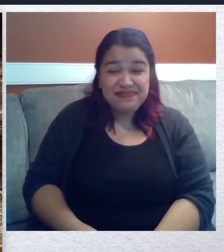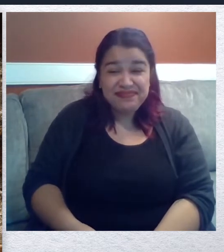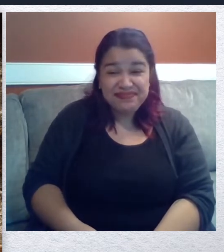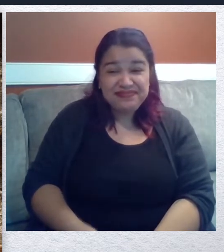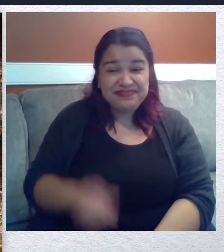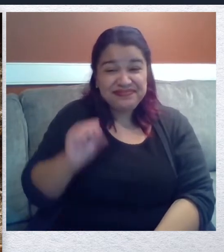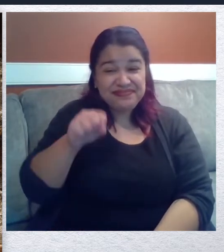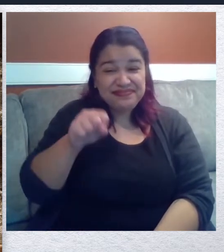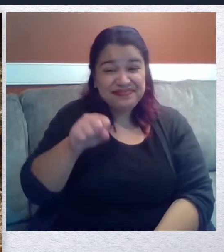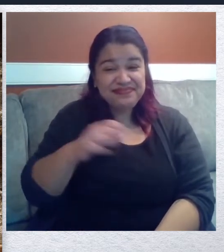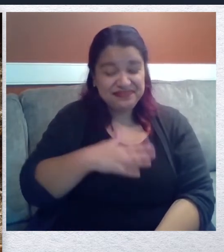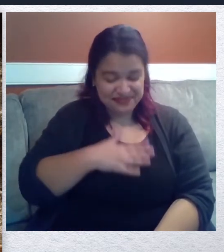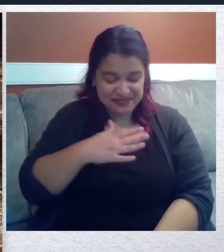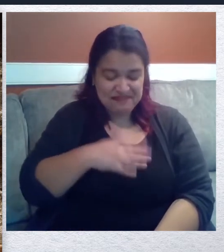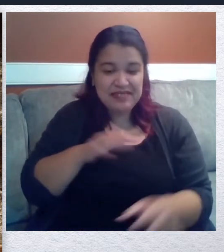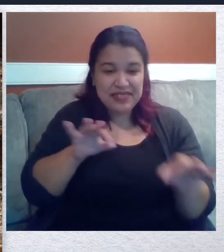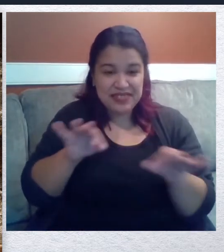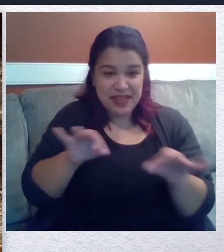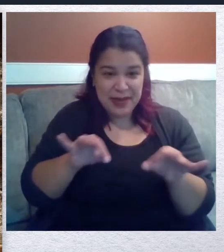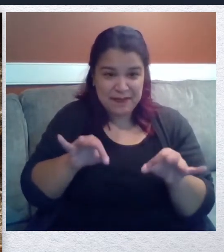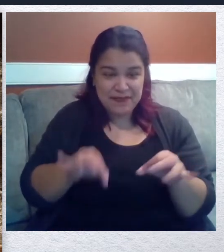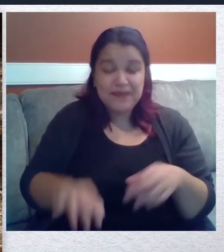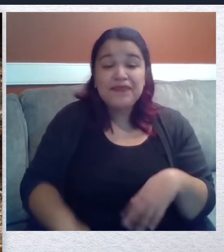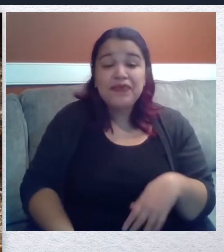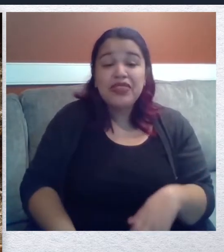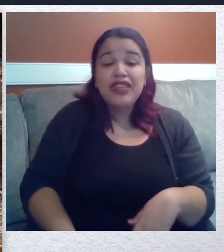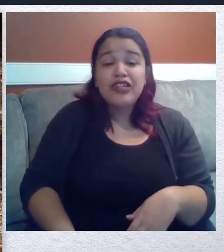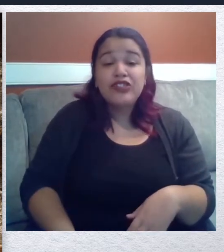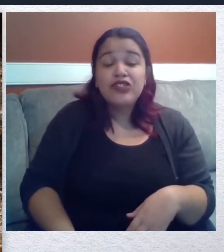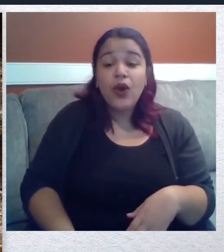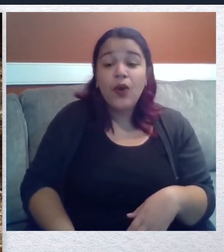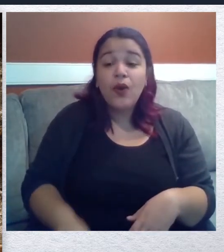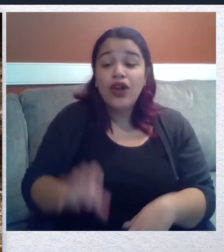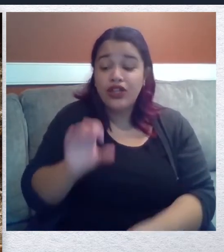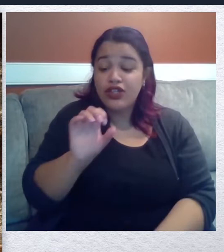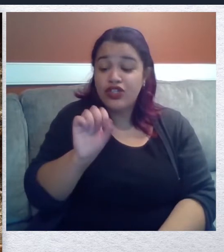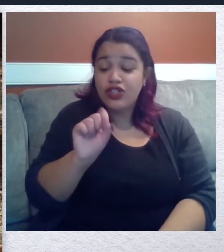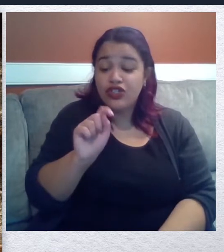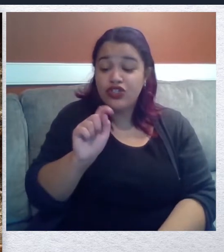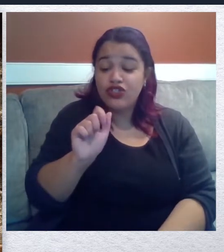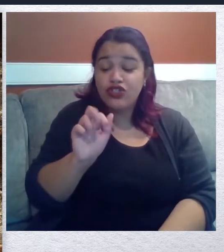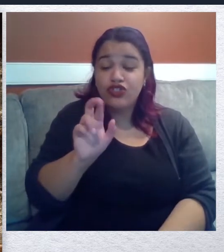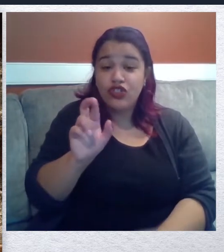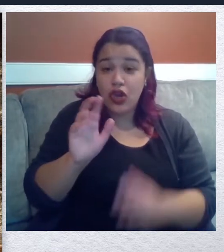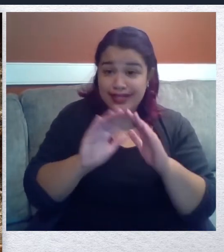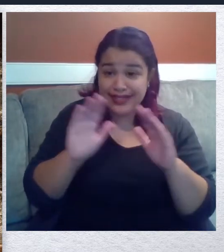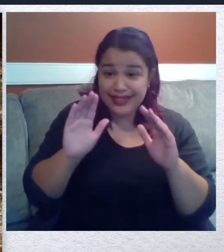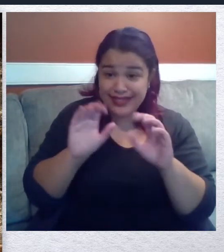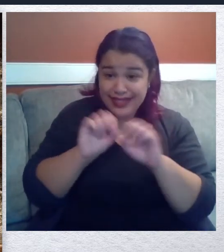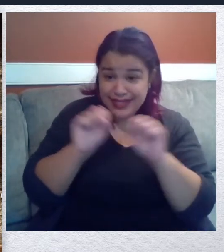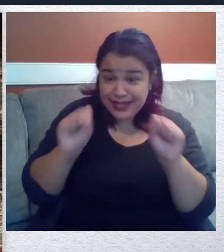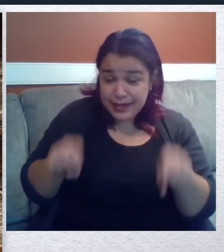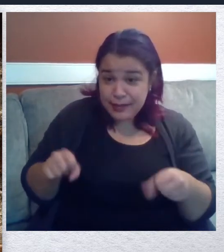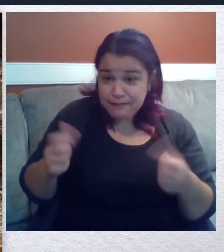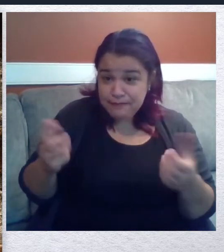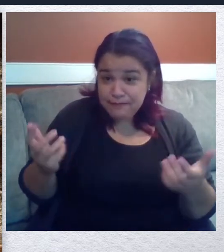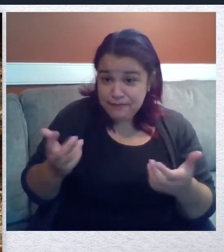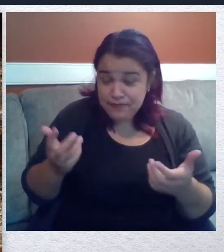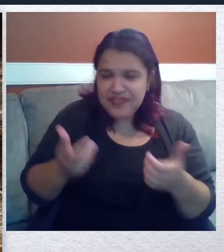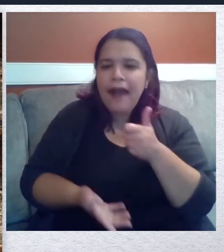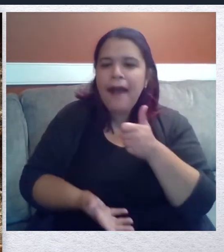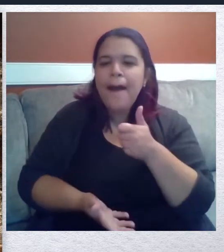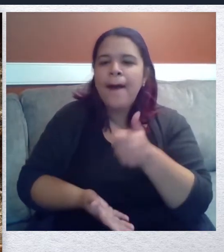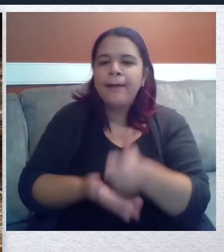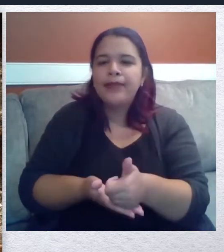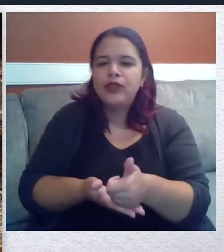idea, James. The idea behind the STAR system of answering behavioral-based questions is that it provides some